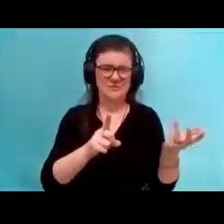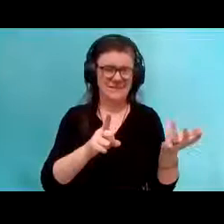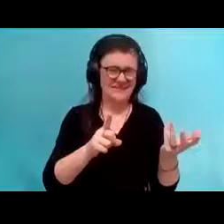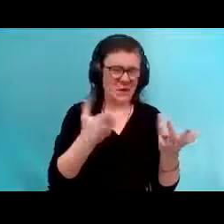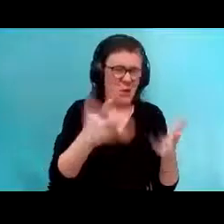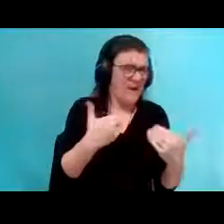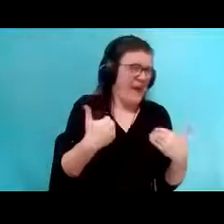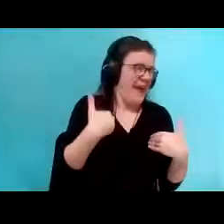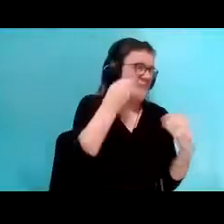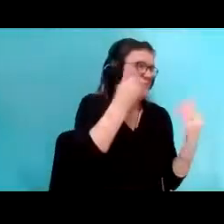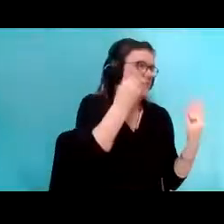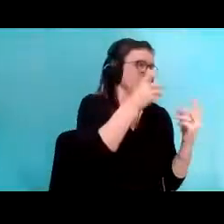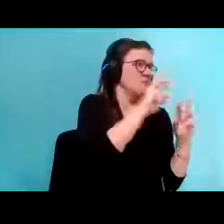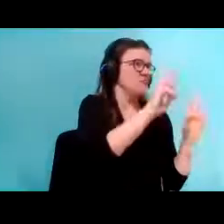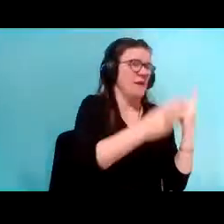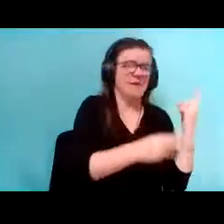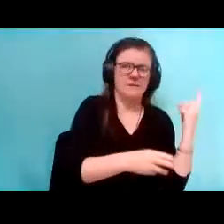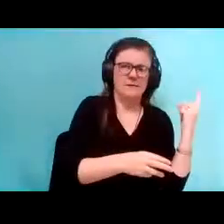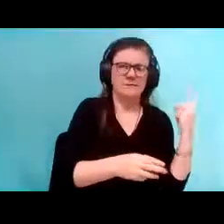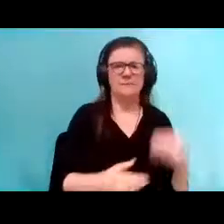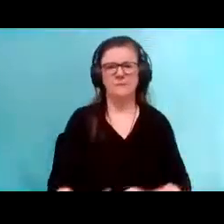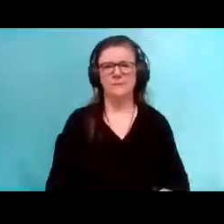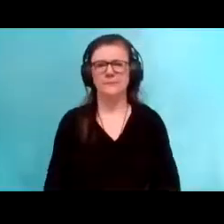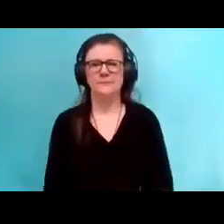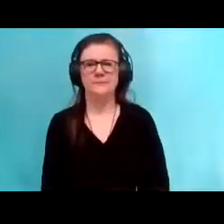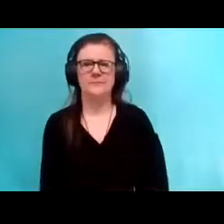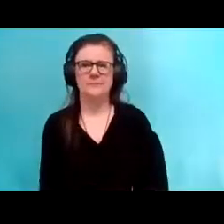information sources. Next slide.